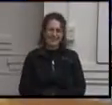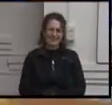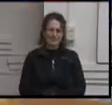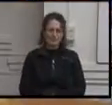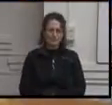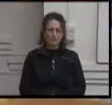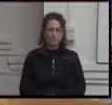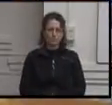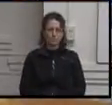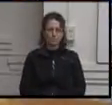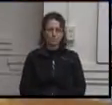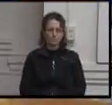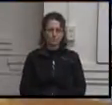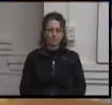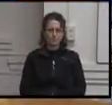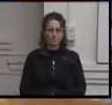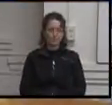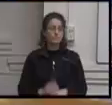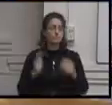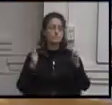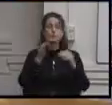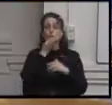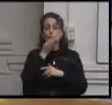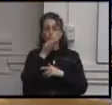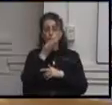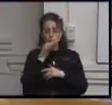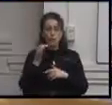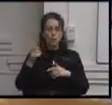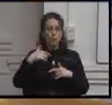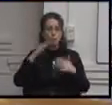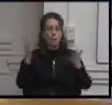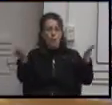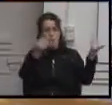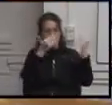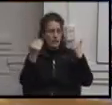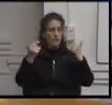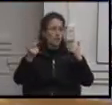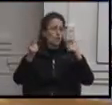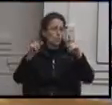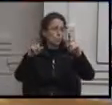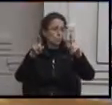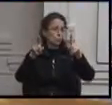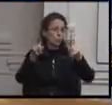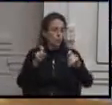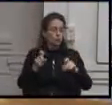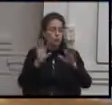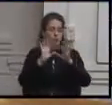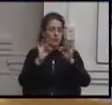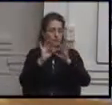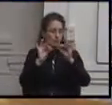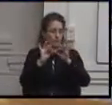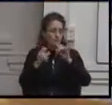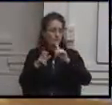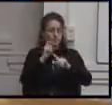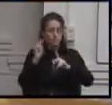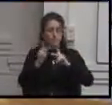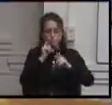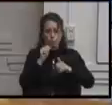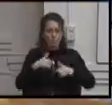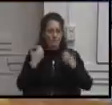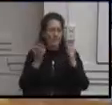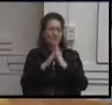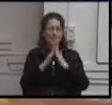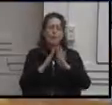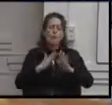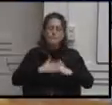of the meeting, where questions and comments are taken, that we're really just limiting our questions to the